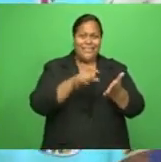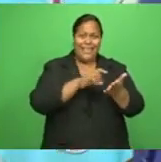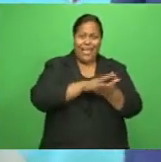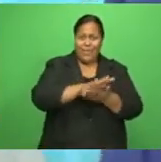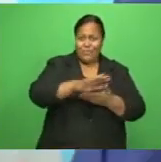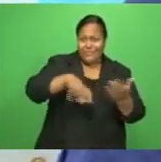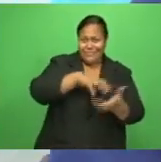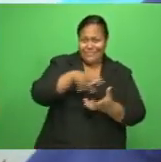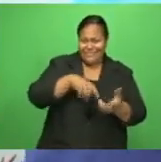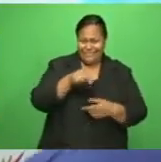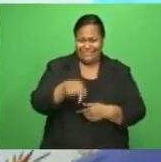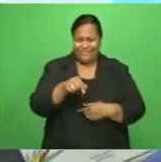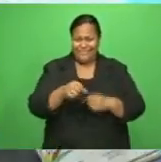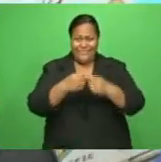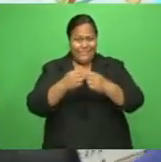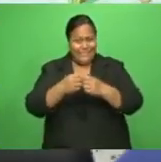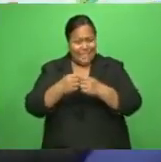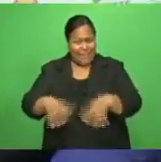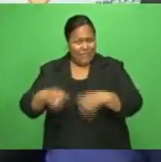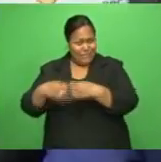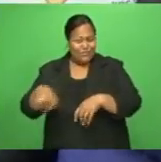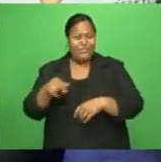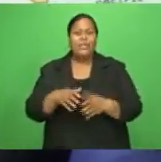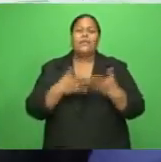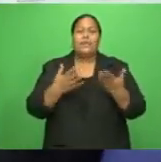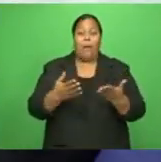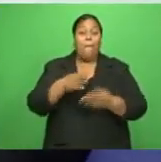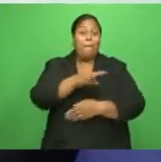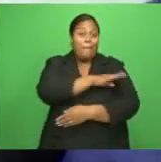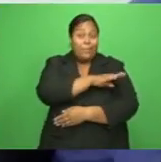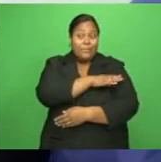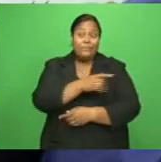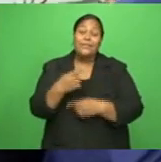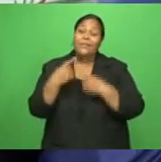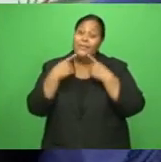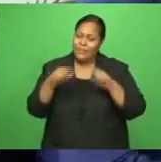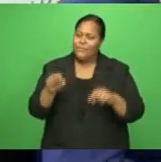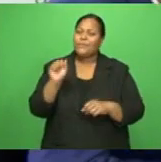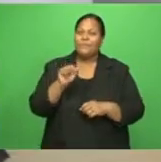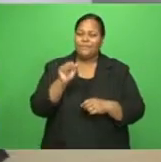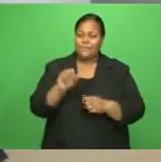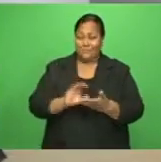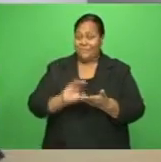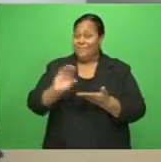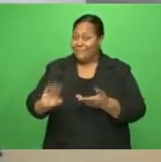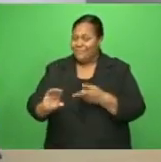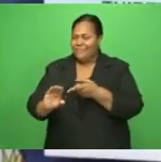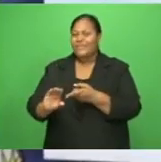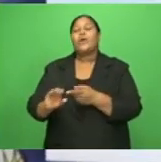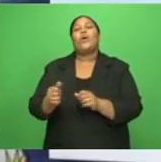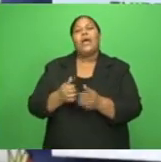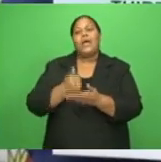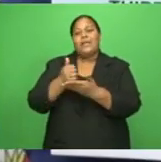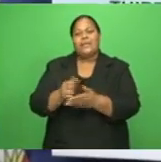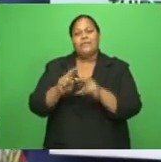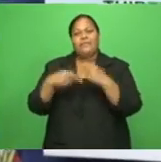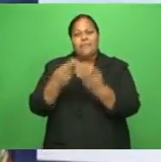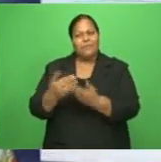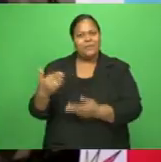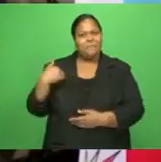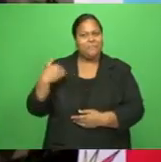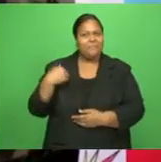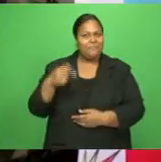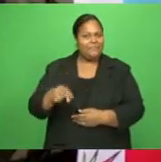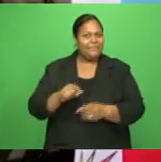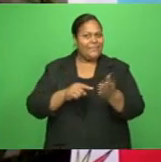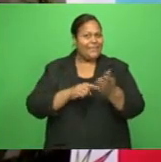Minister Vorengen Bainimarama says the funds will assist families affected by TC Harold and the global pandemic. Pacific Energy